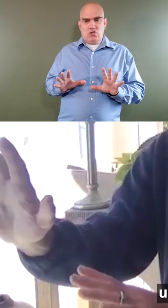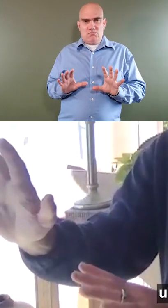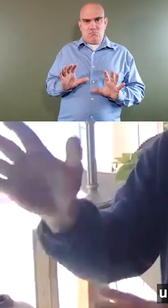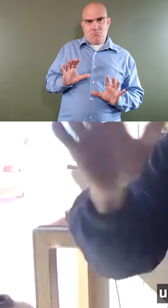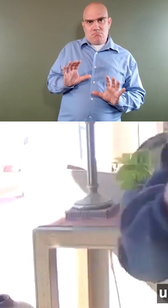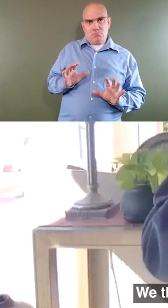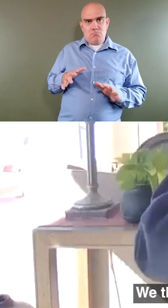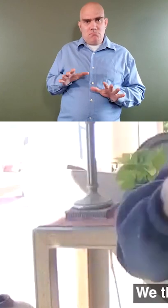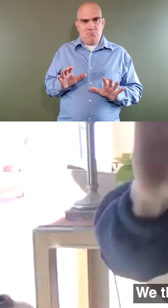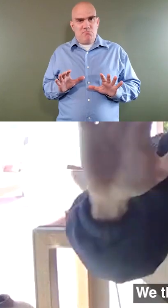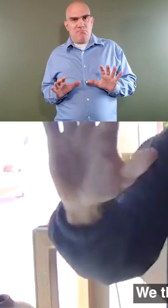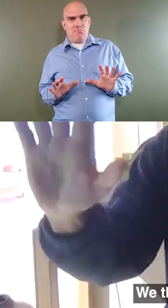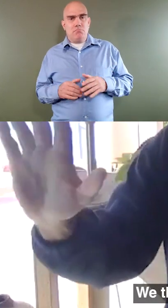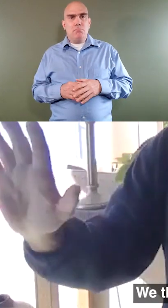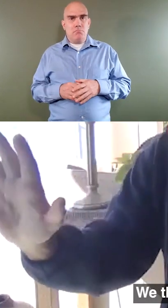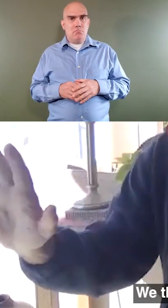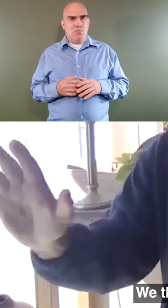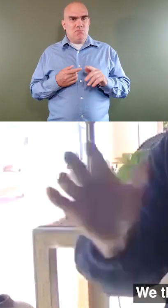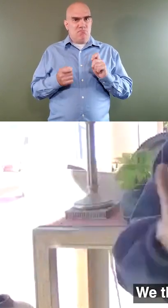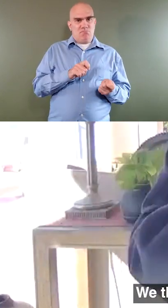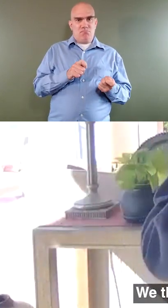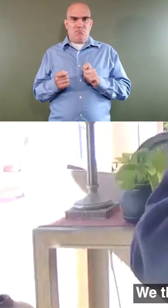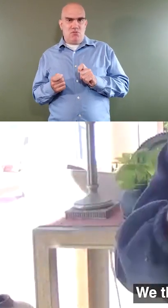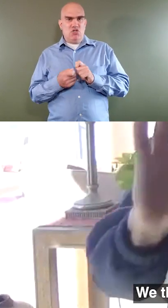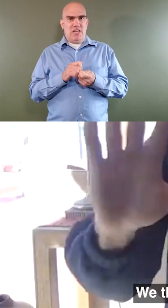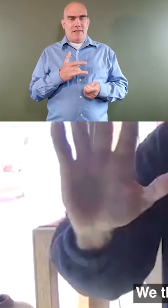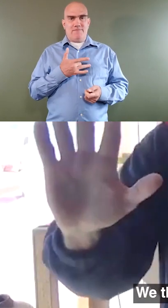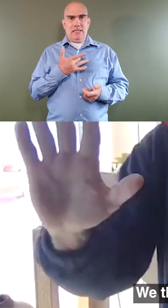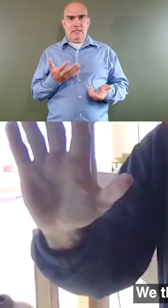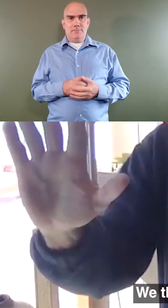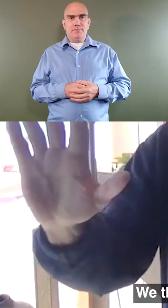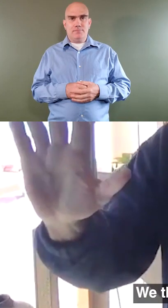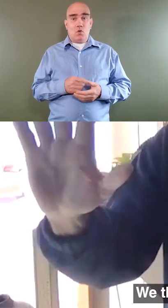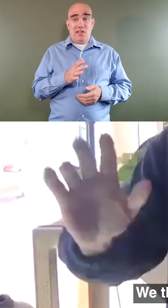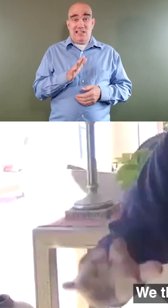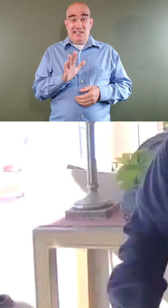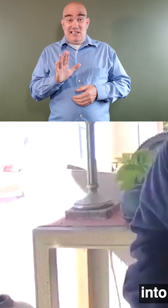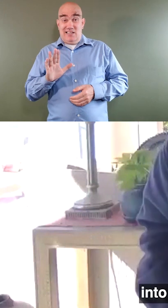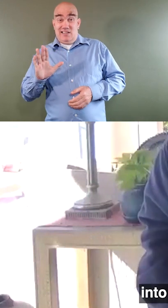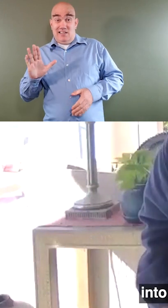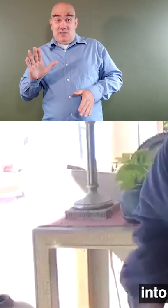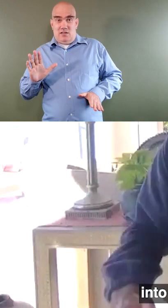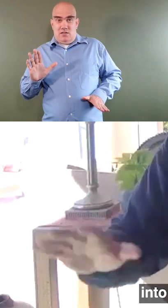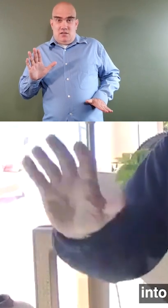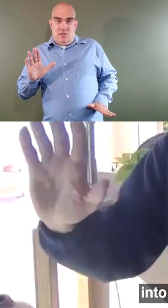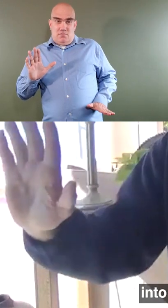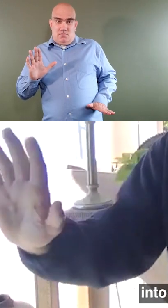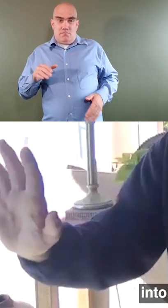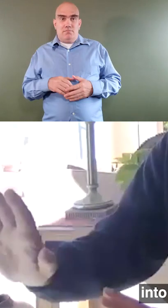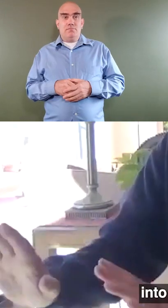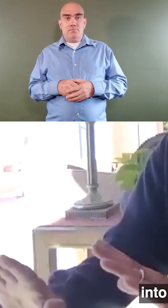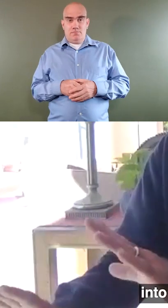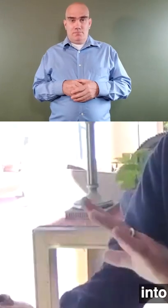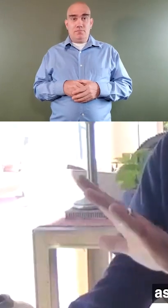the other side. We then reverse it, change the feeling into pushing down